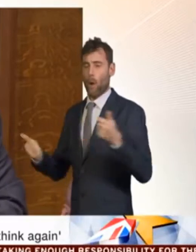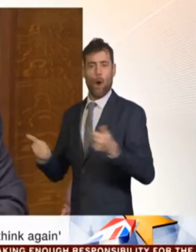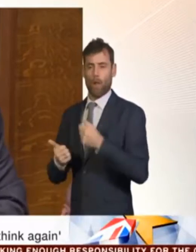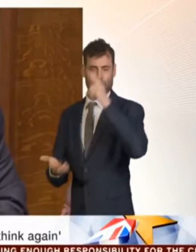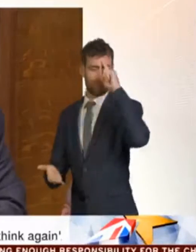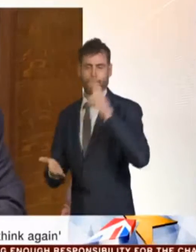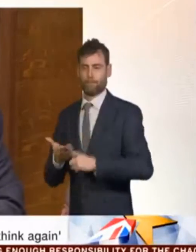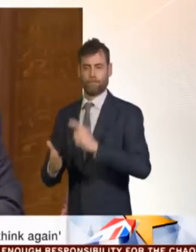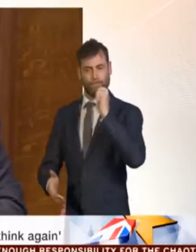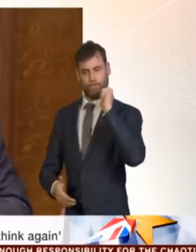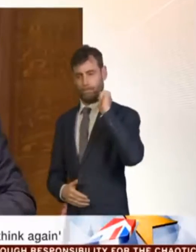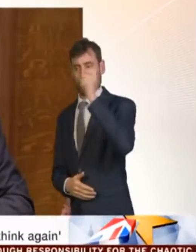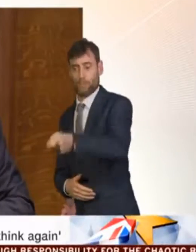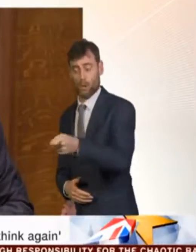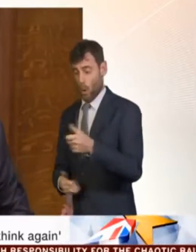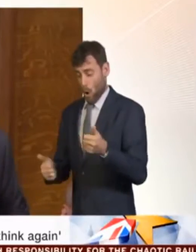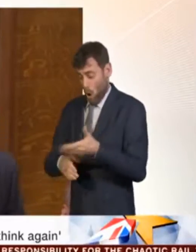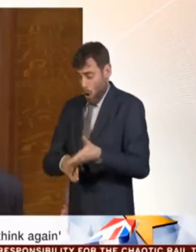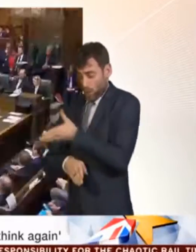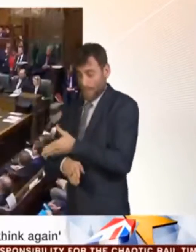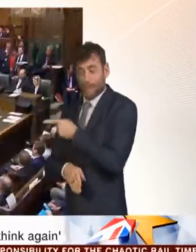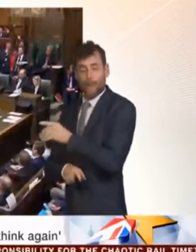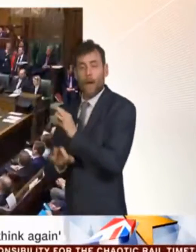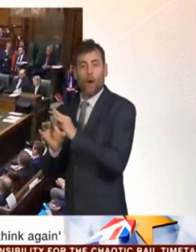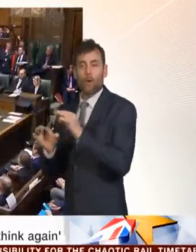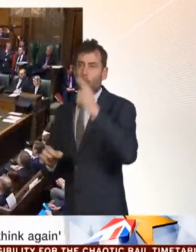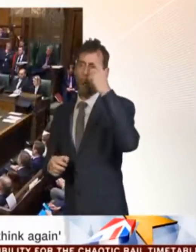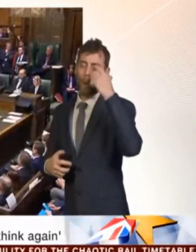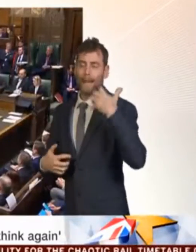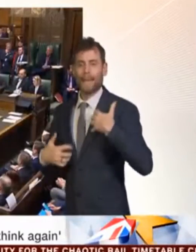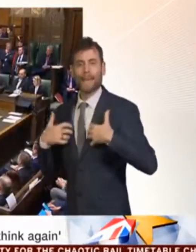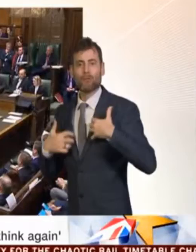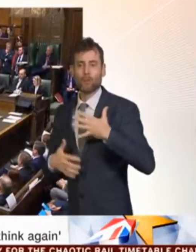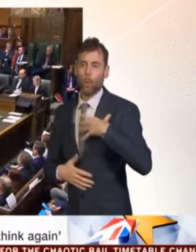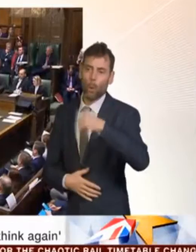right honourable and learned friend, the attorney, had to say on Monday.